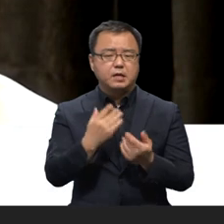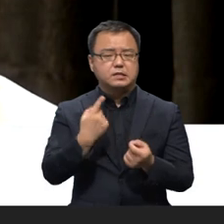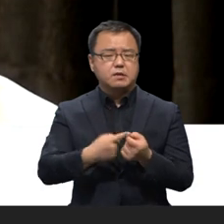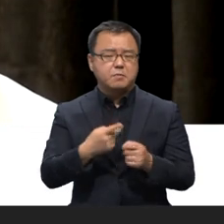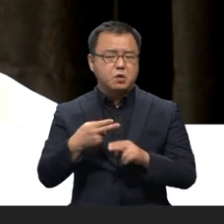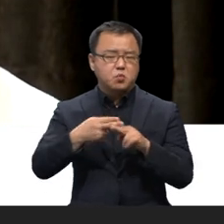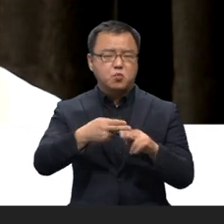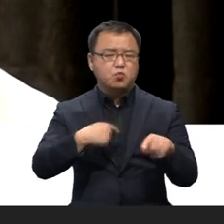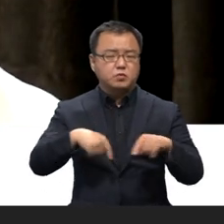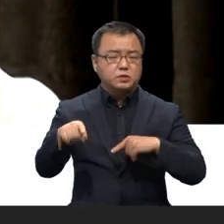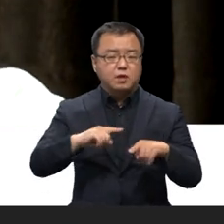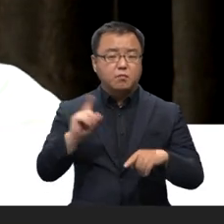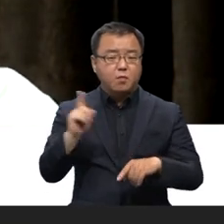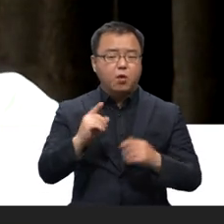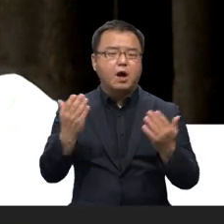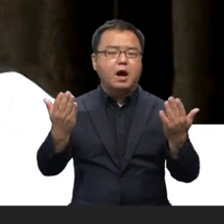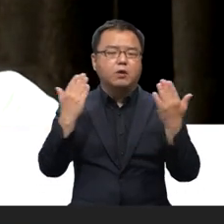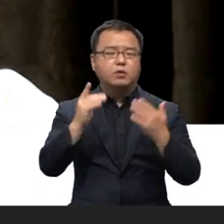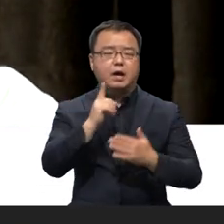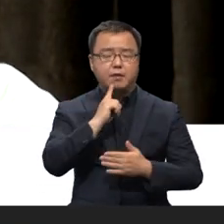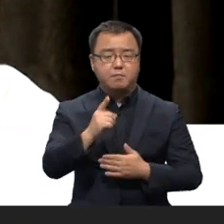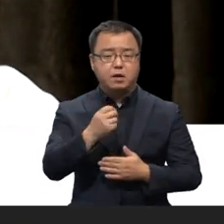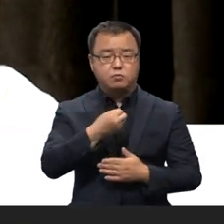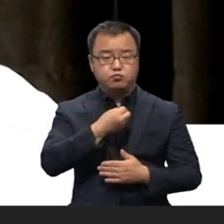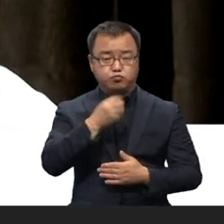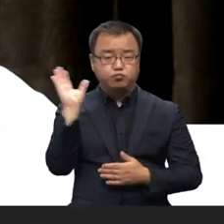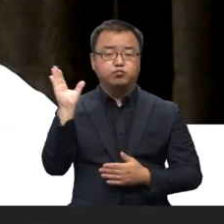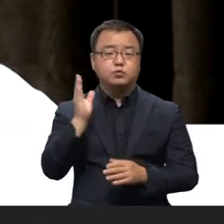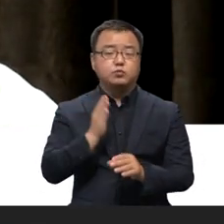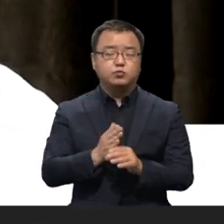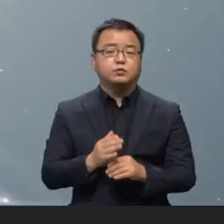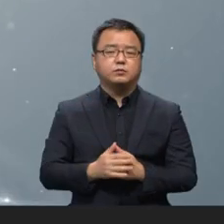There's a viral saying that our first dictatorship is in school.